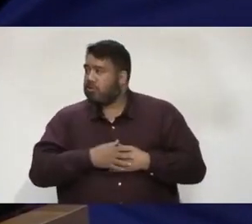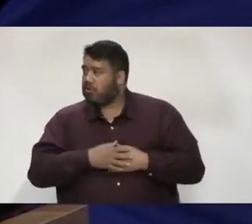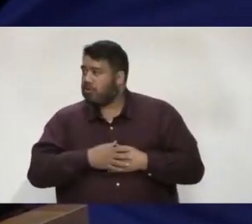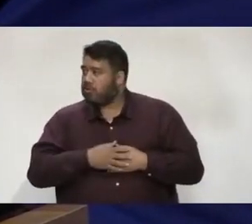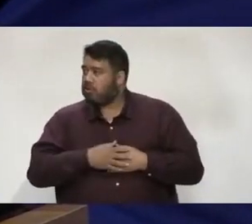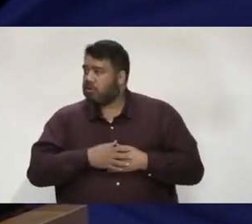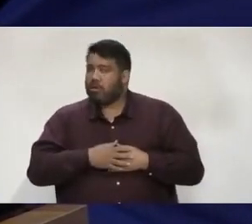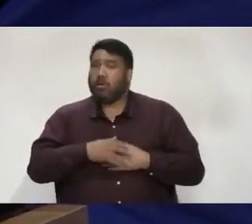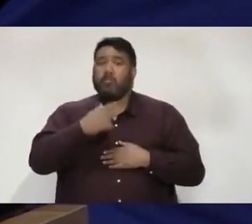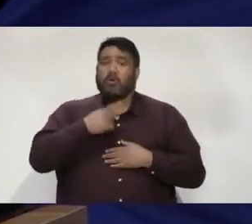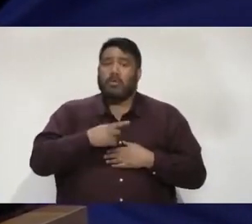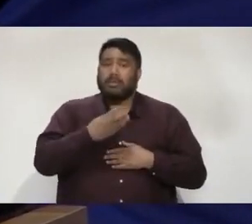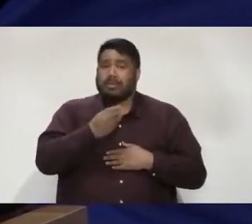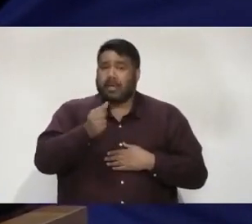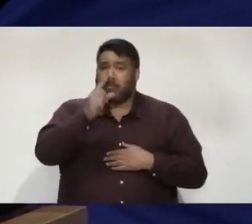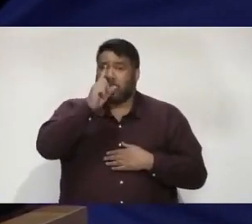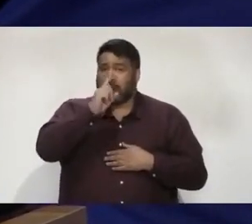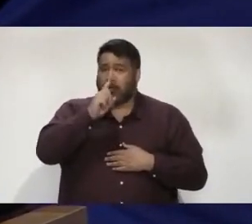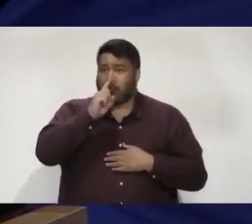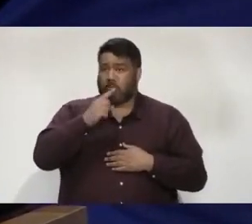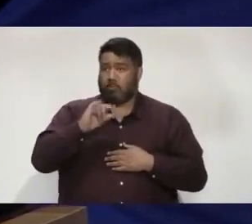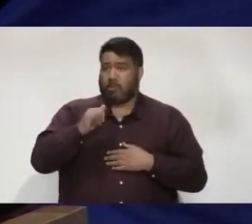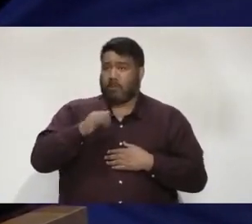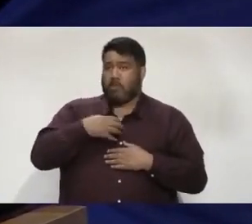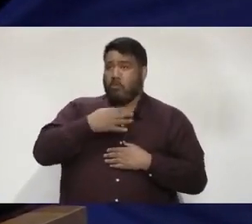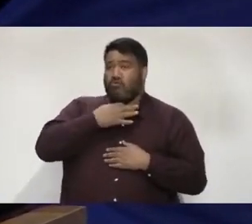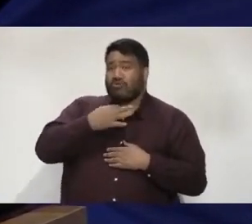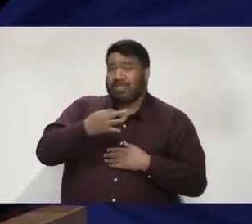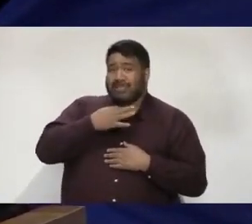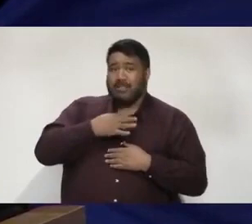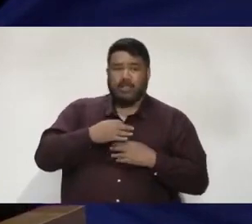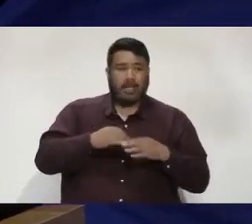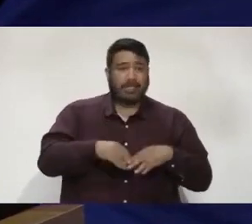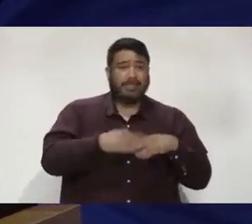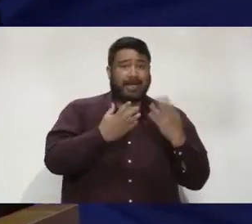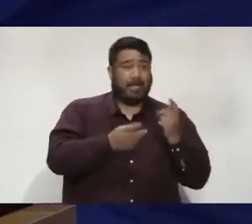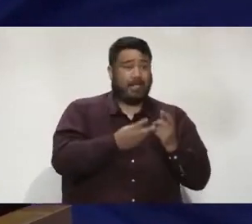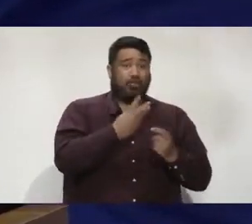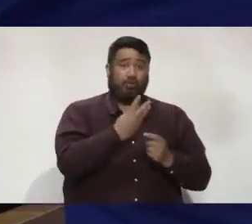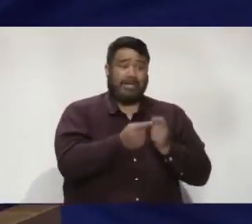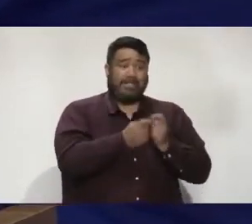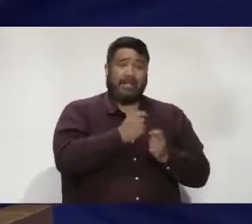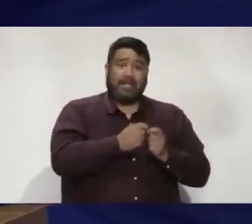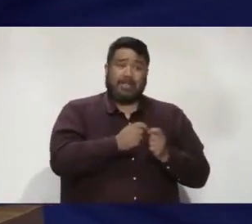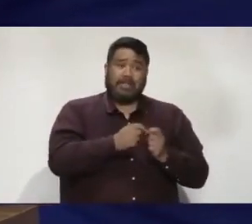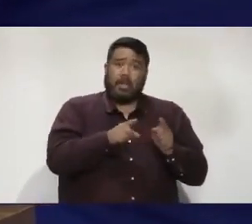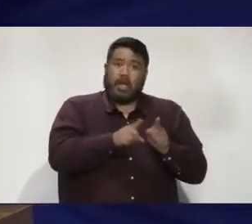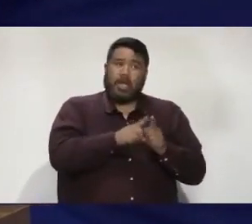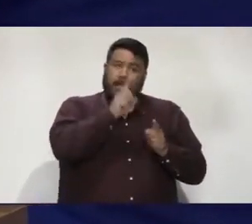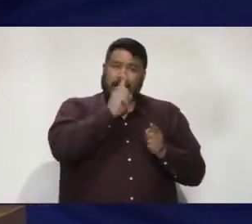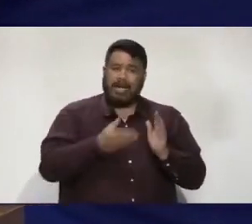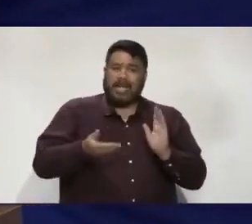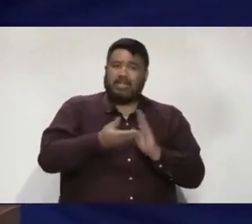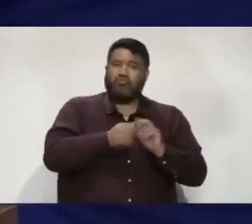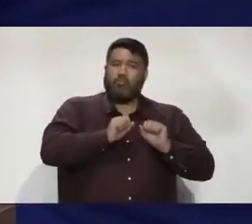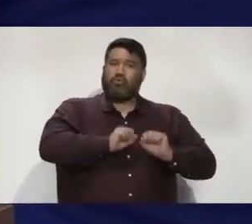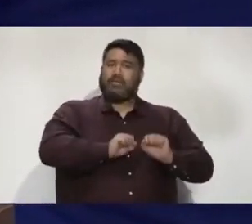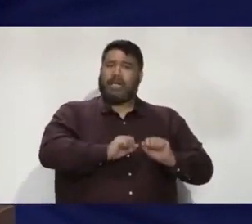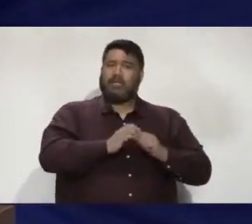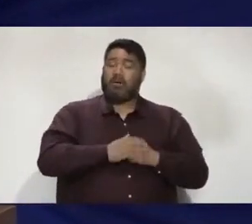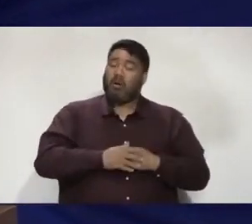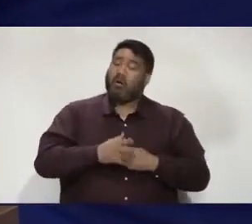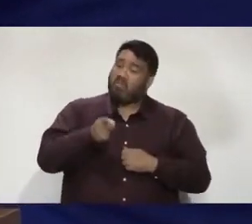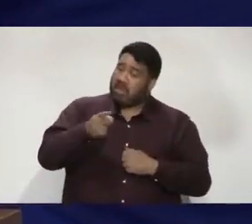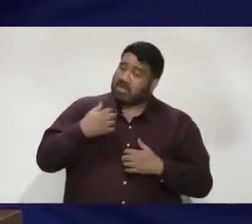profile. Given day 3 is an extra layer of protection, why not make that mandatory? So it's a really interesting question. I think what we're seeing is that